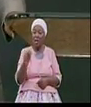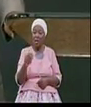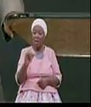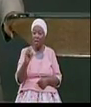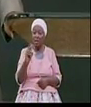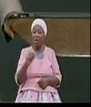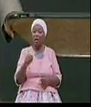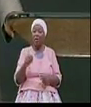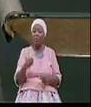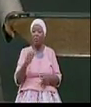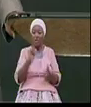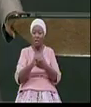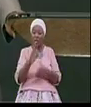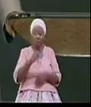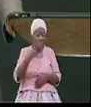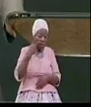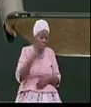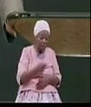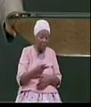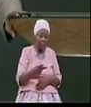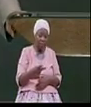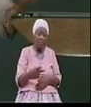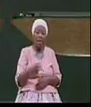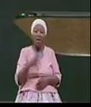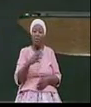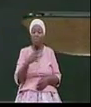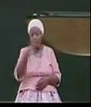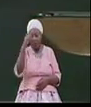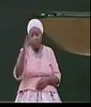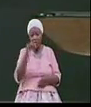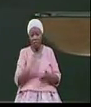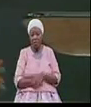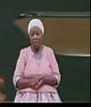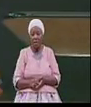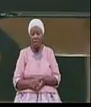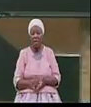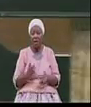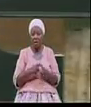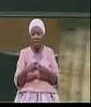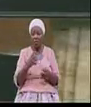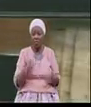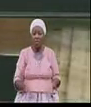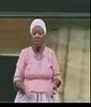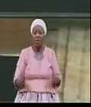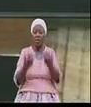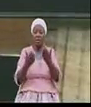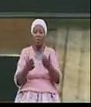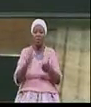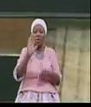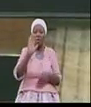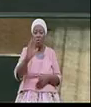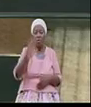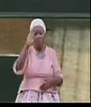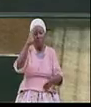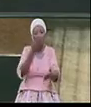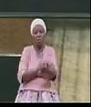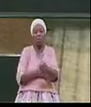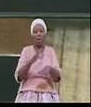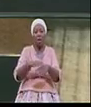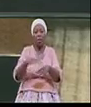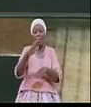nose, under your roof, because of that, and you exalt your sons above